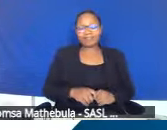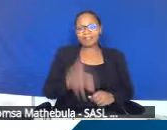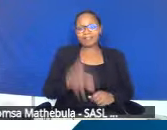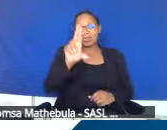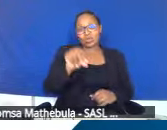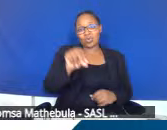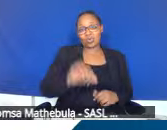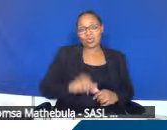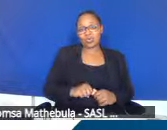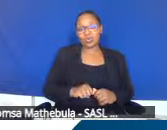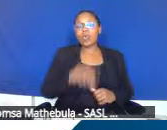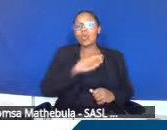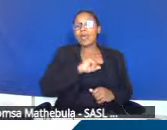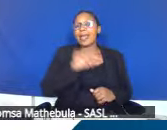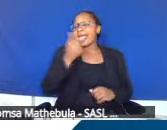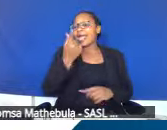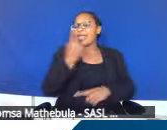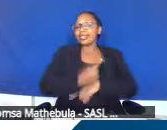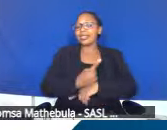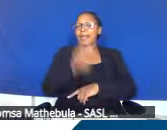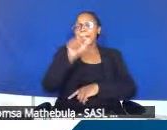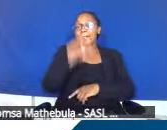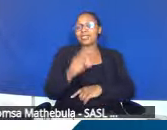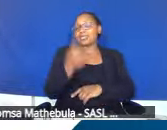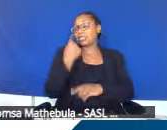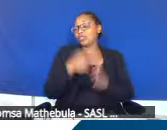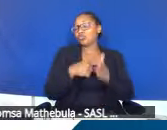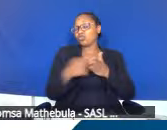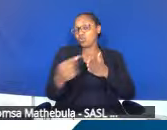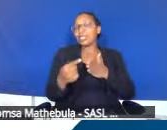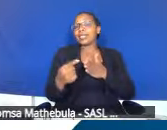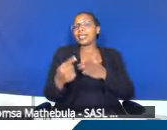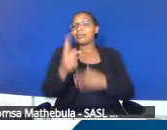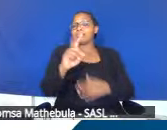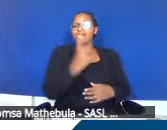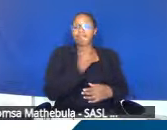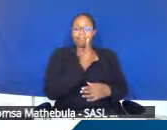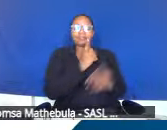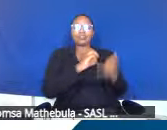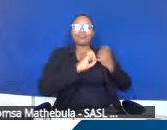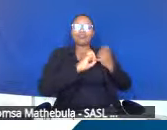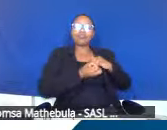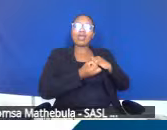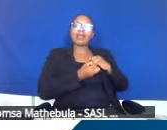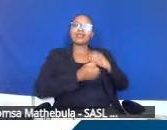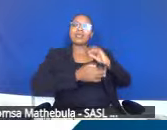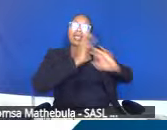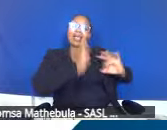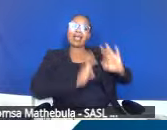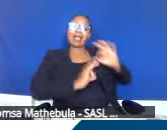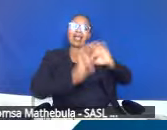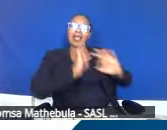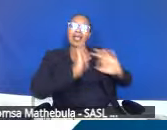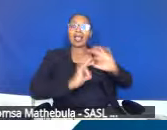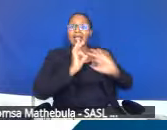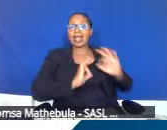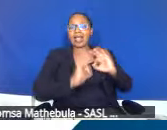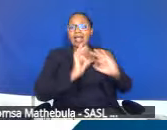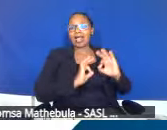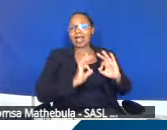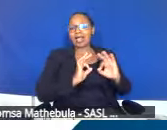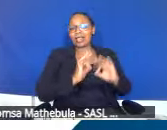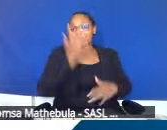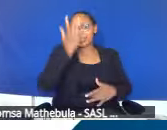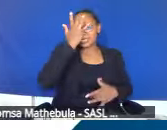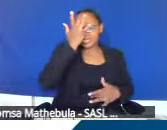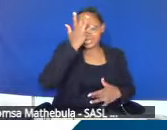day, just a week ago, which tried to convince me that Crohn's disease is a disability.